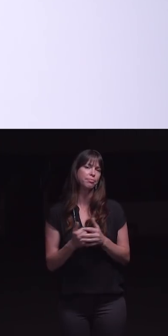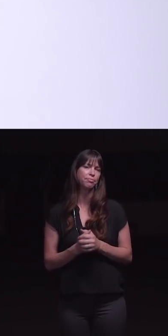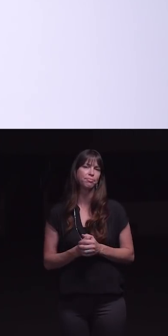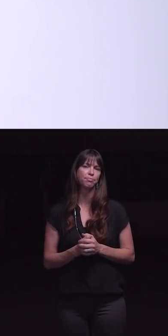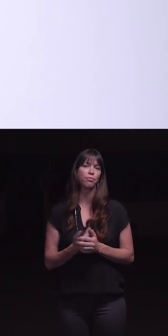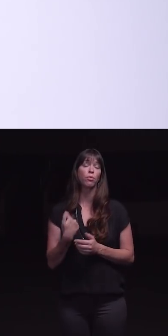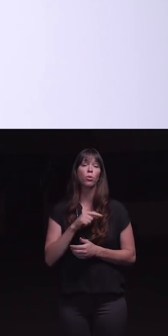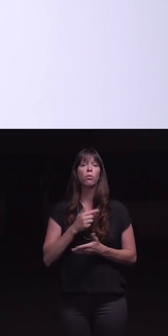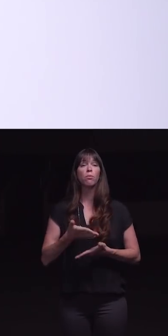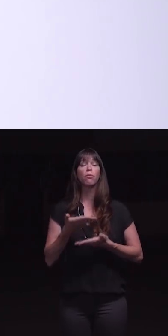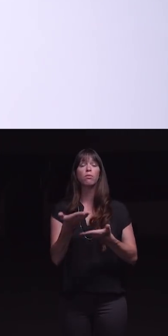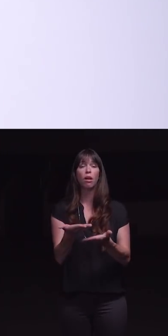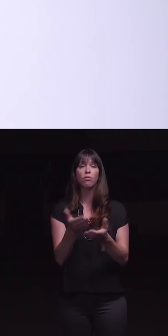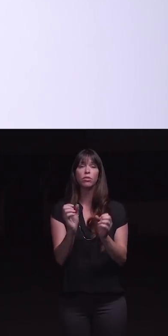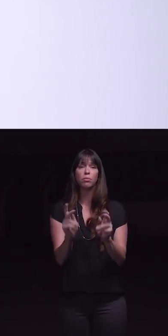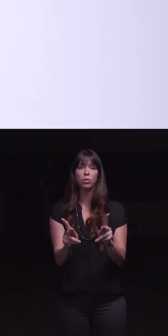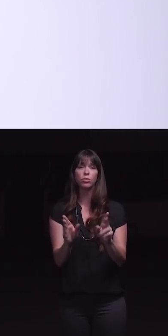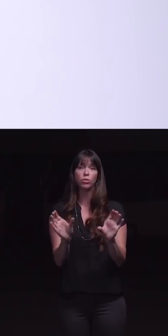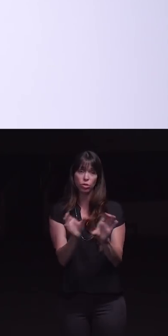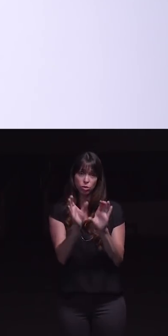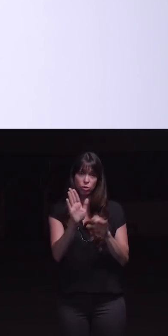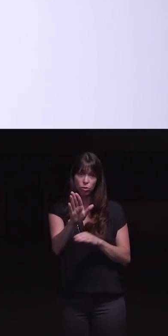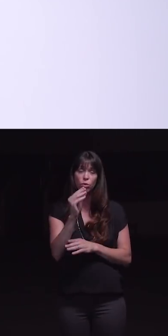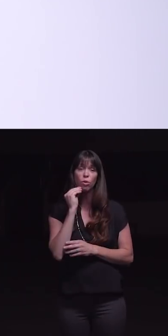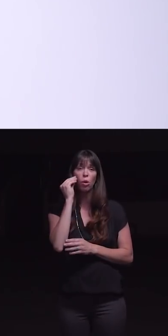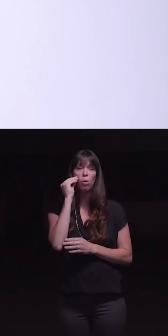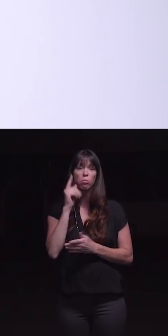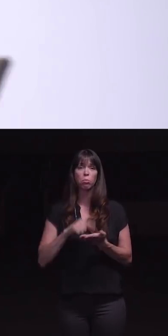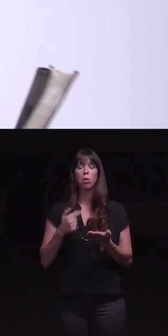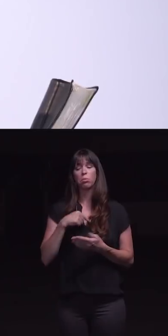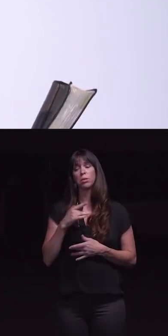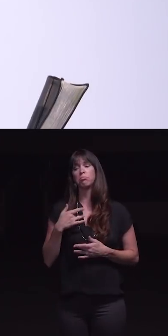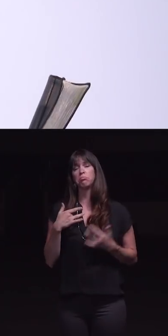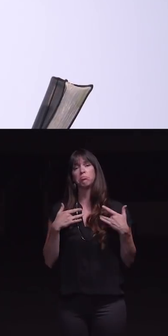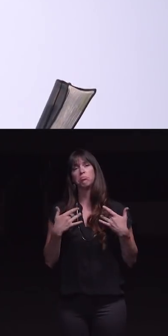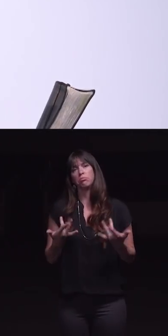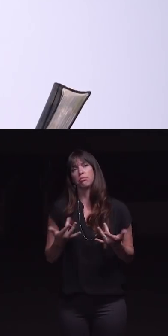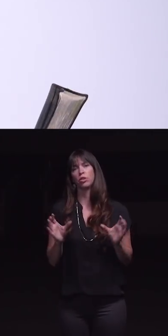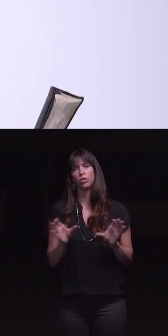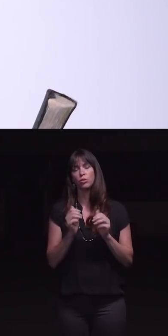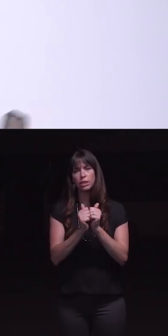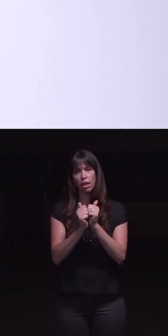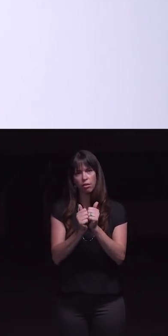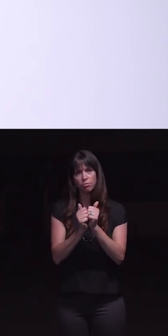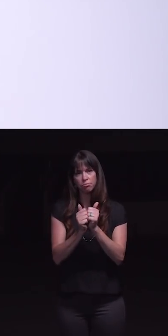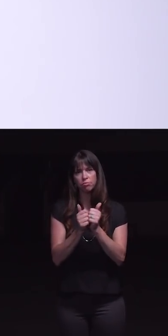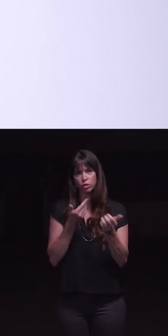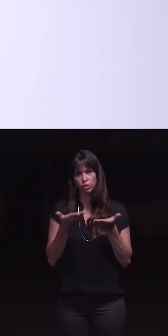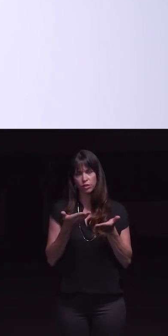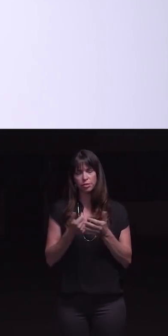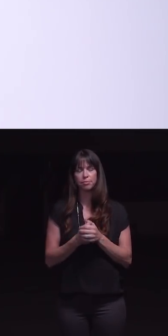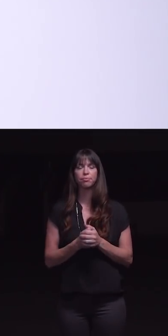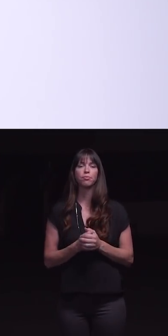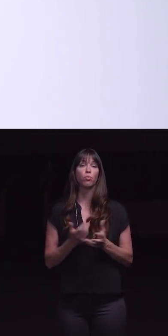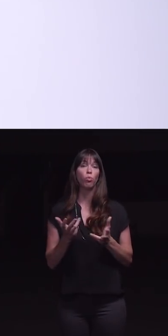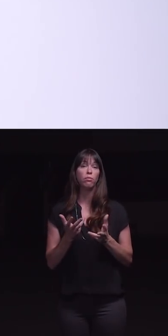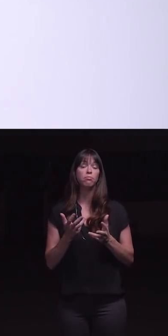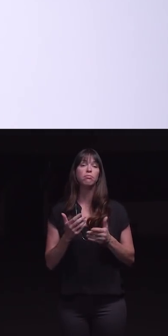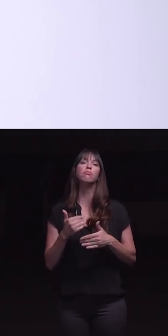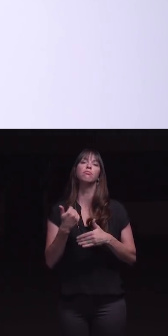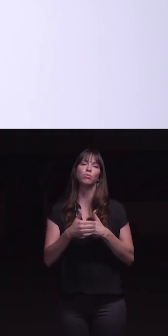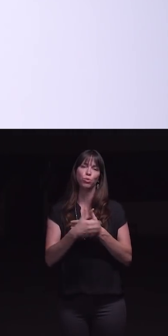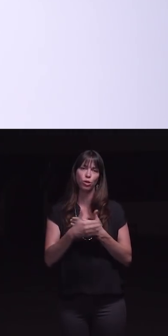offer you an opportunity to do in your home what we typically do here when we gather for service, and that's to take